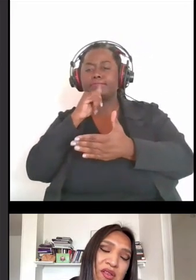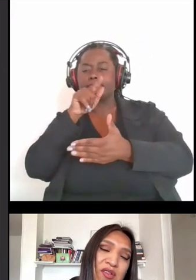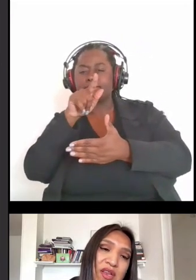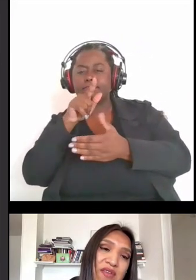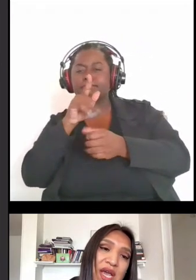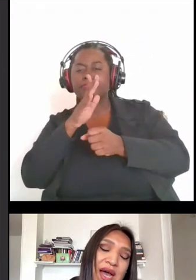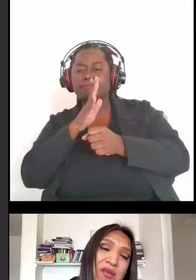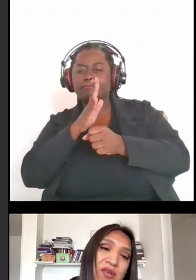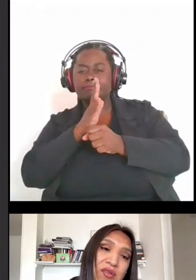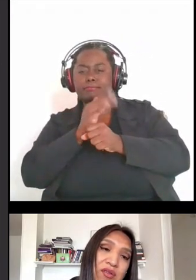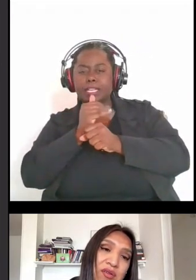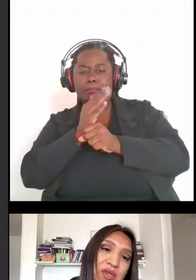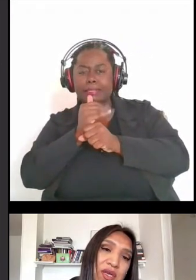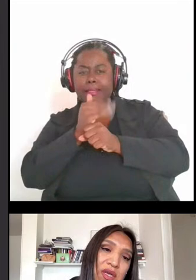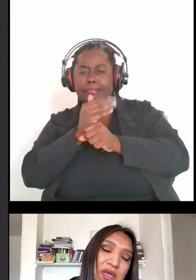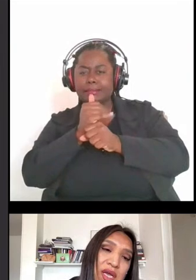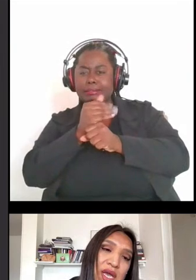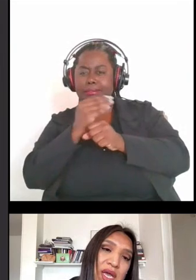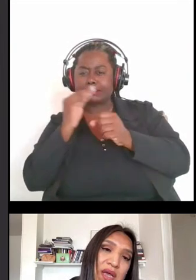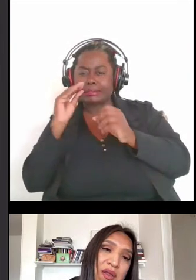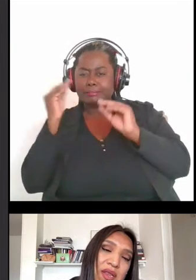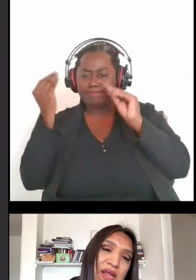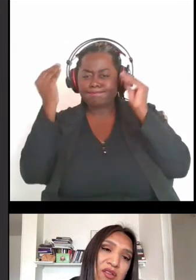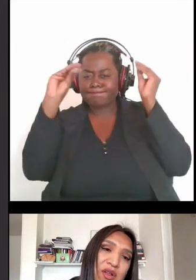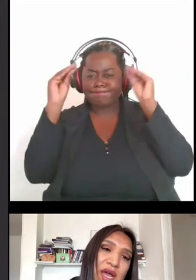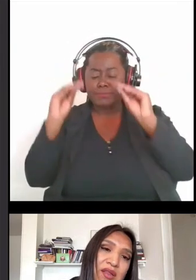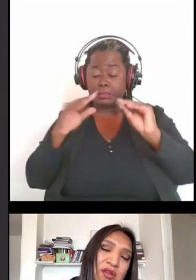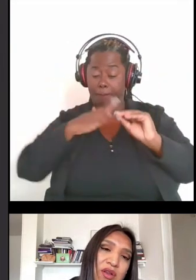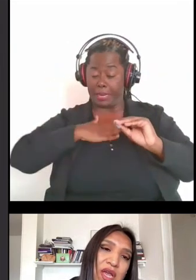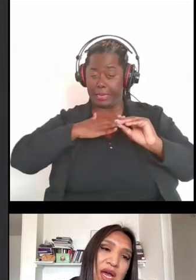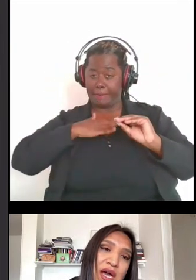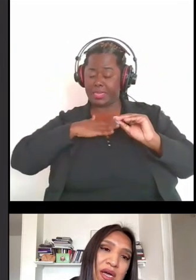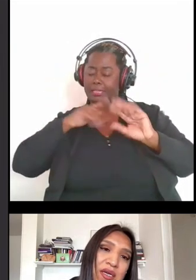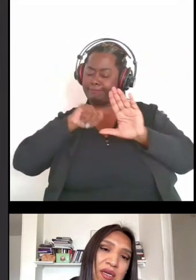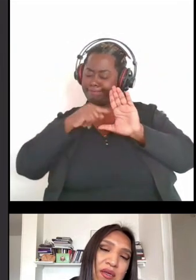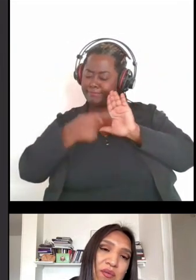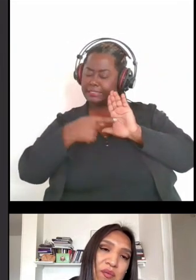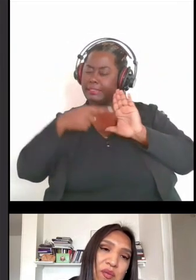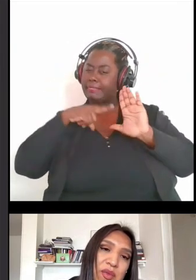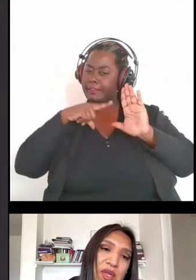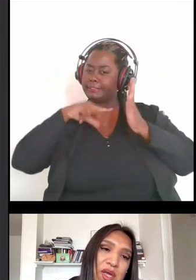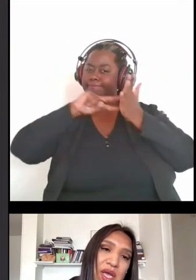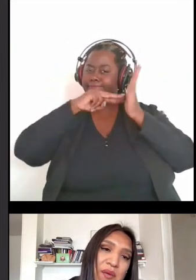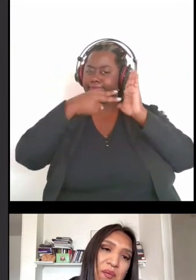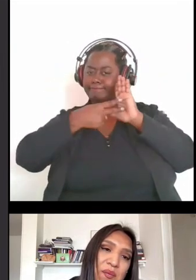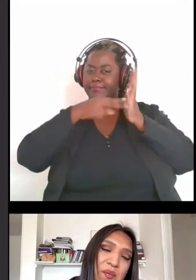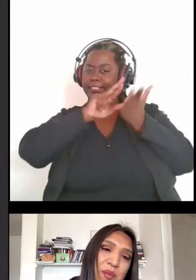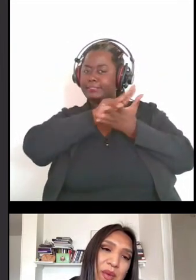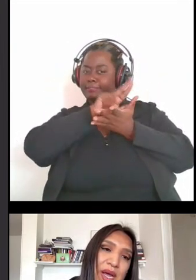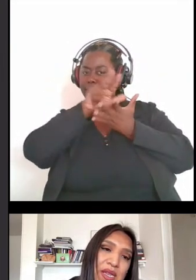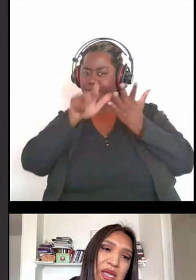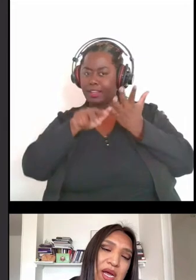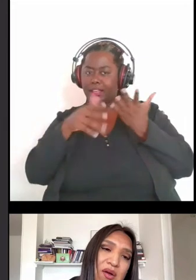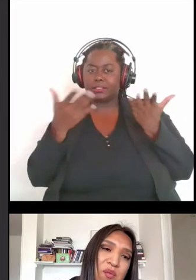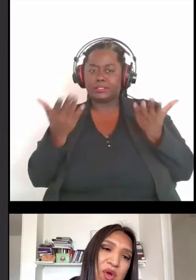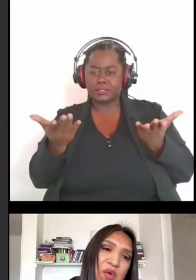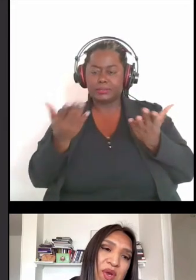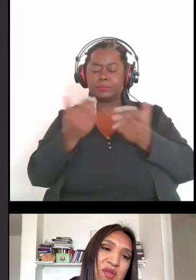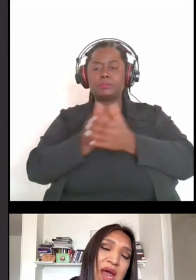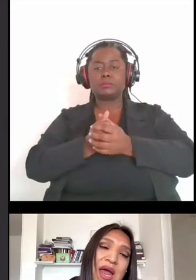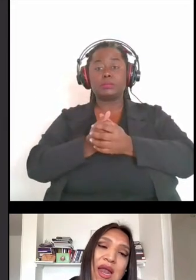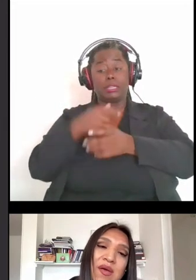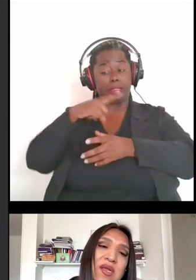recurring elements such as potatoes for me they have different meanings both in